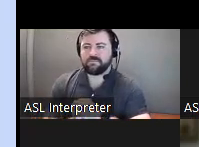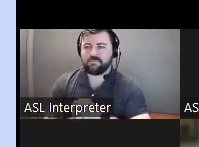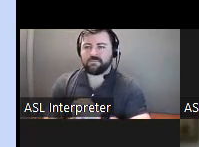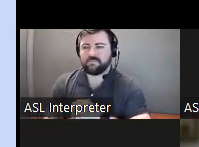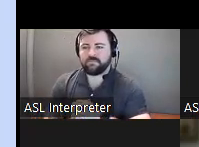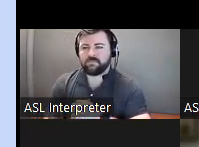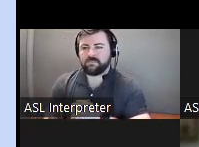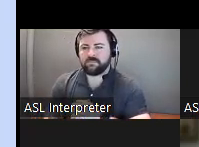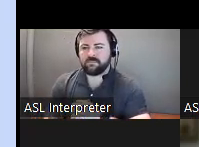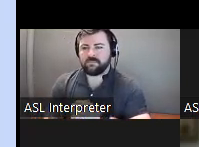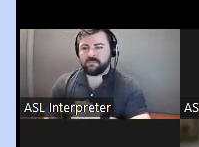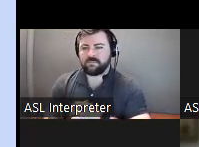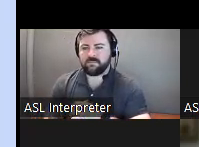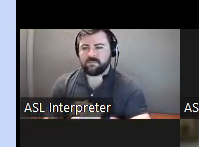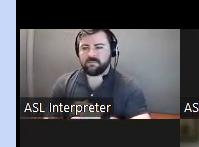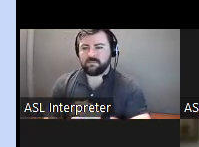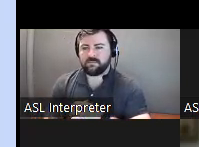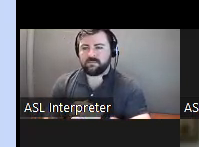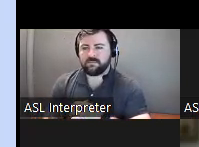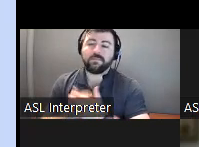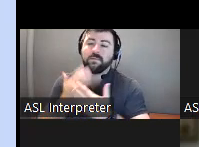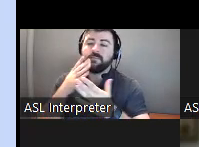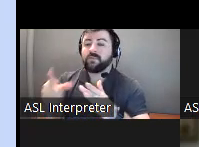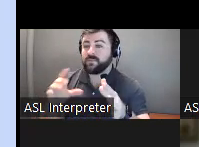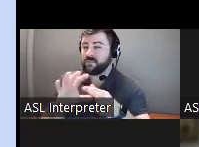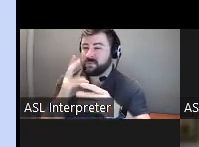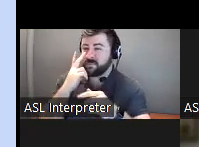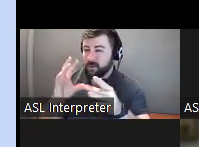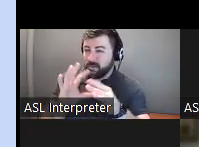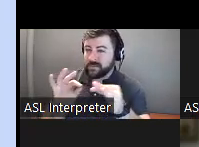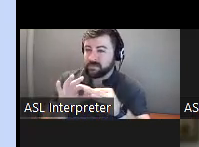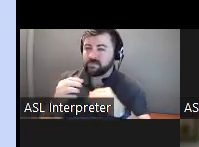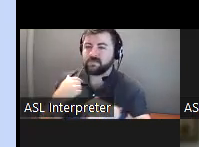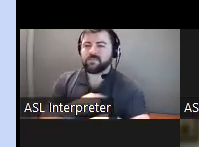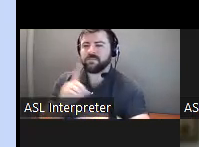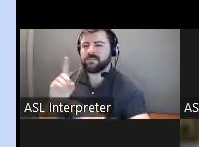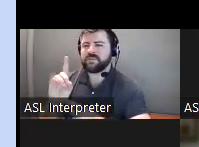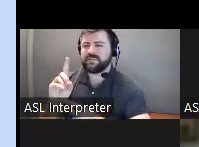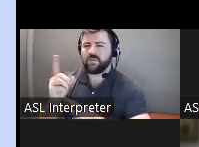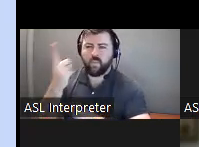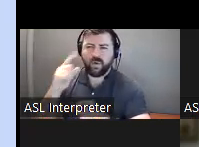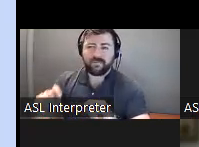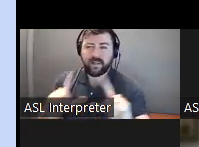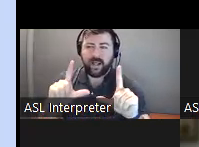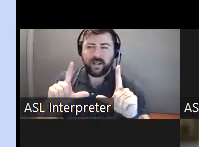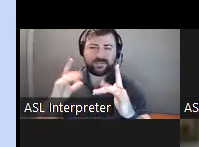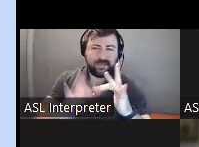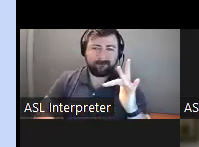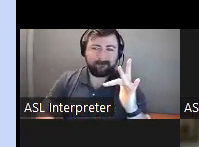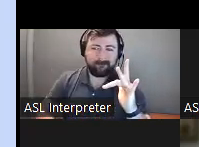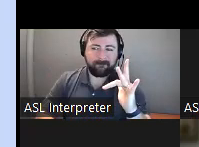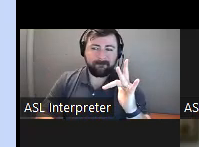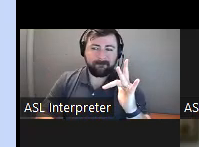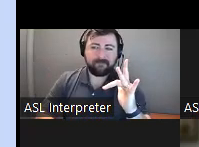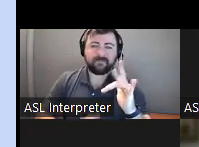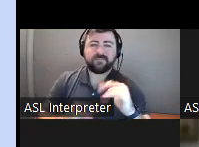Yeah. I don't know if you saw my message. We did, one of the slides got skipped over. So we